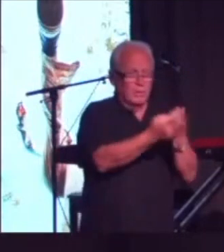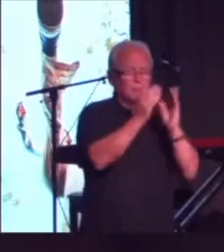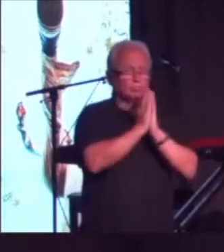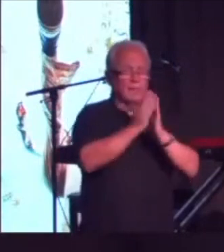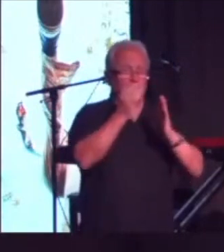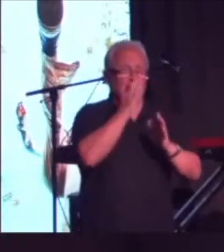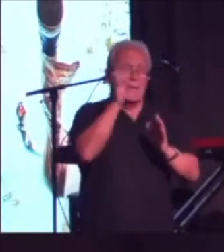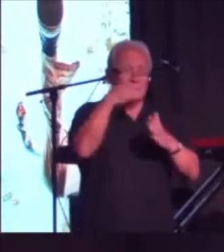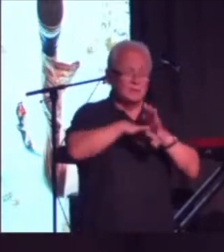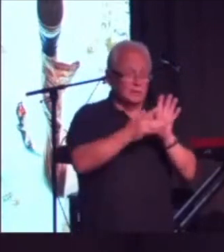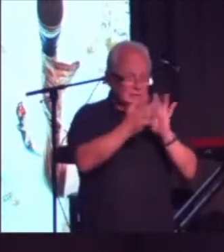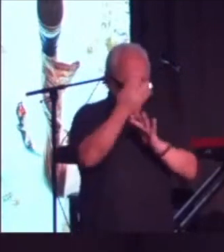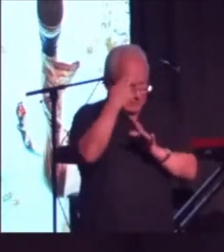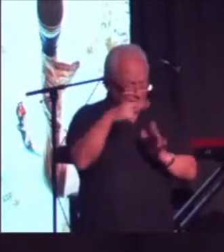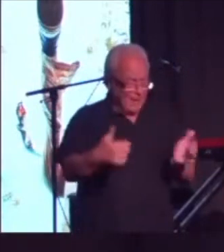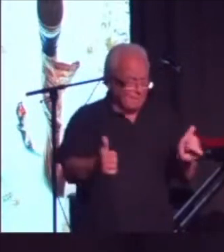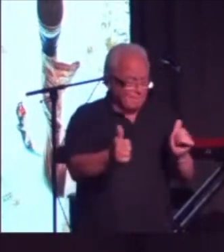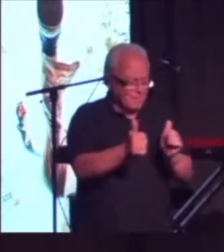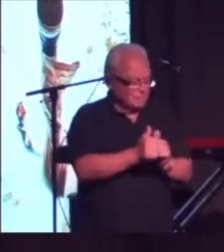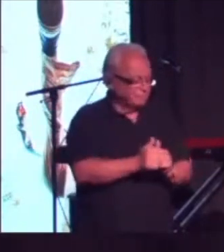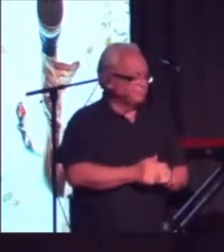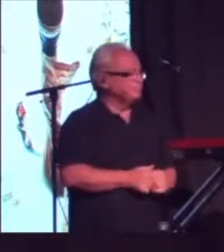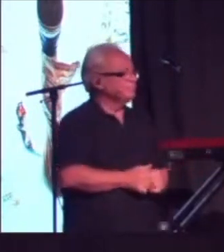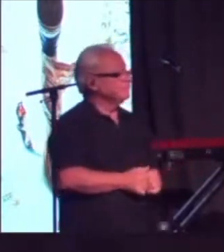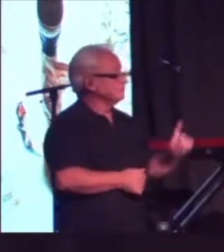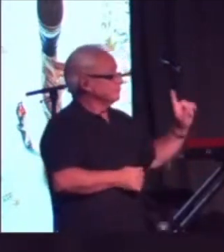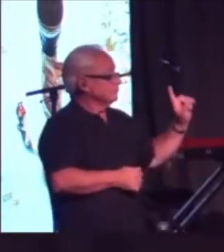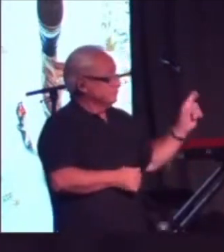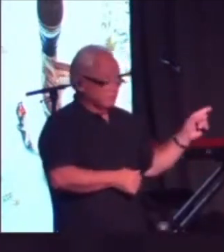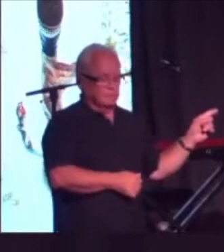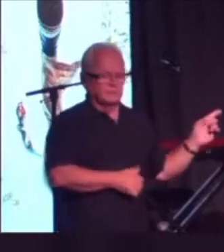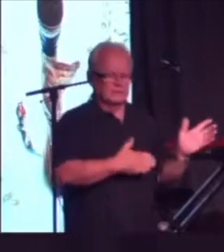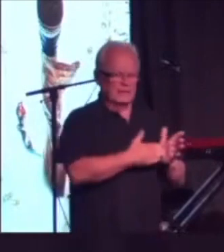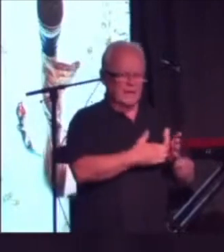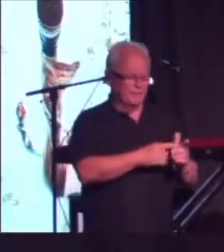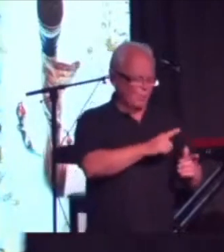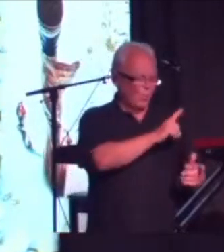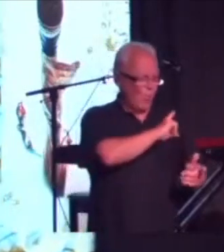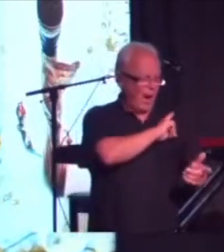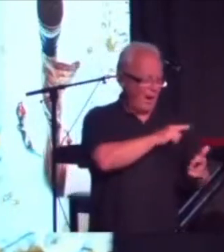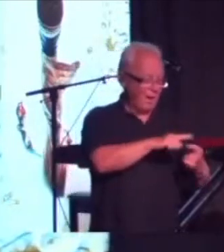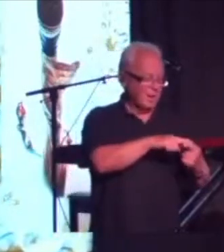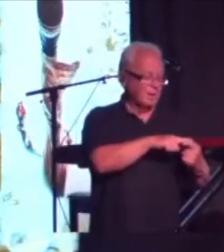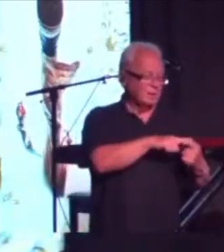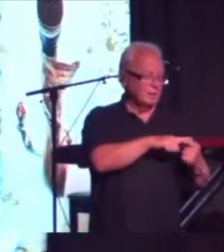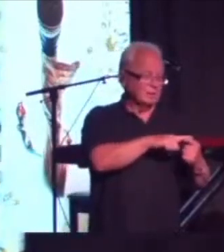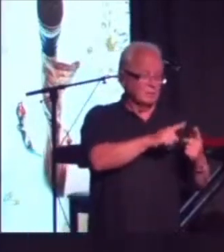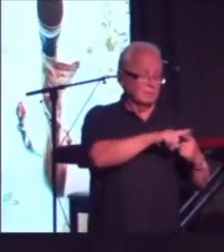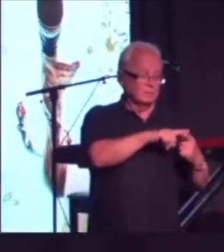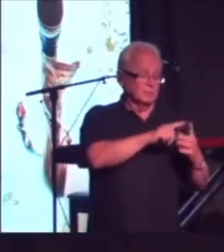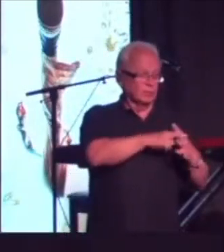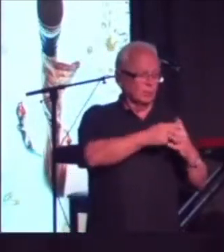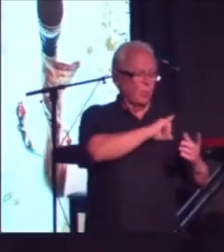it in Jesus' name. Amen. And so today I'm going to begin with the why. Why friendship is important. We'll move then